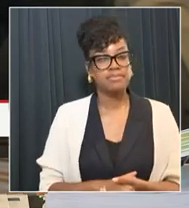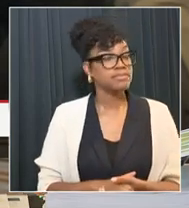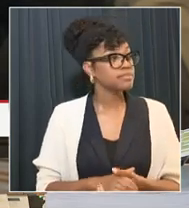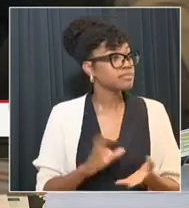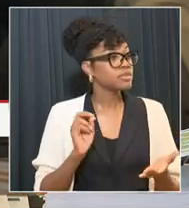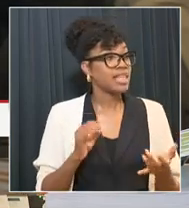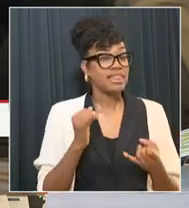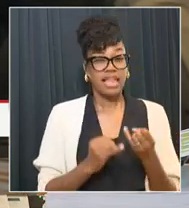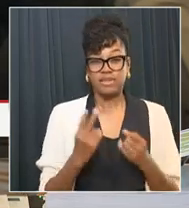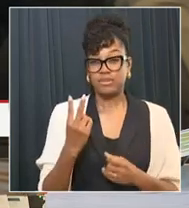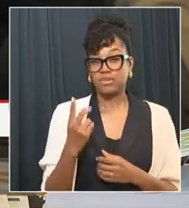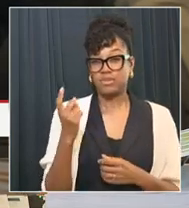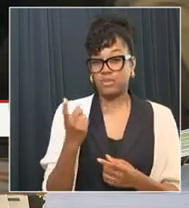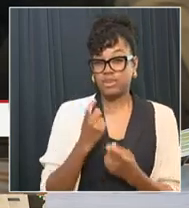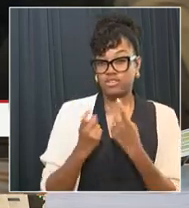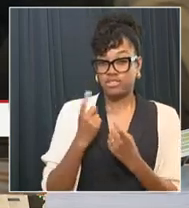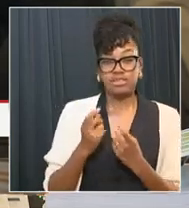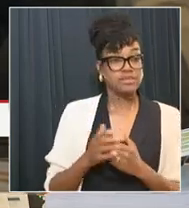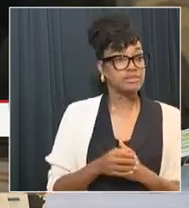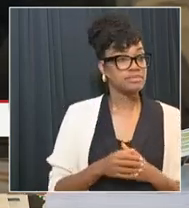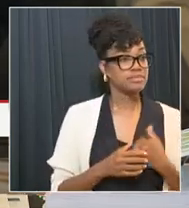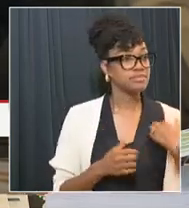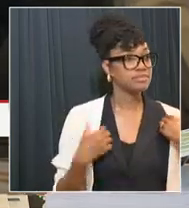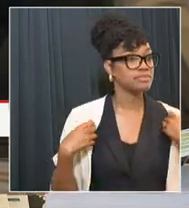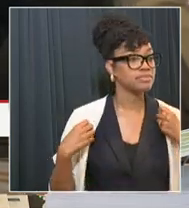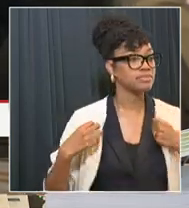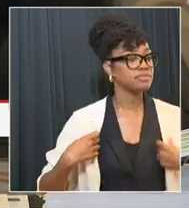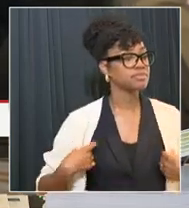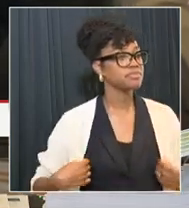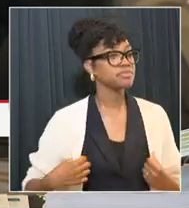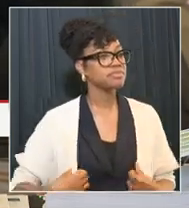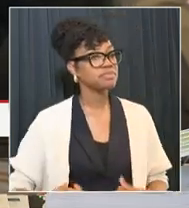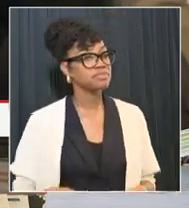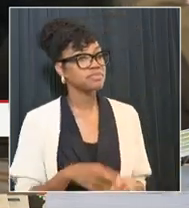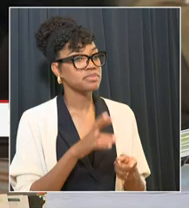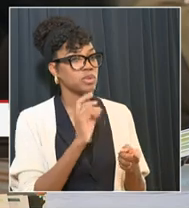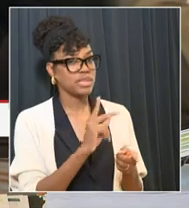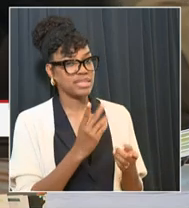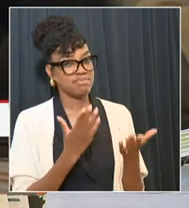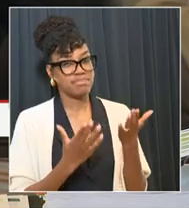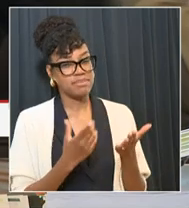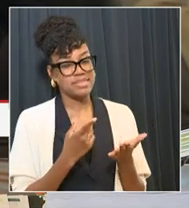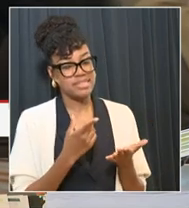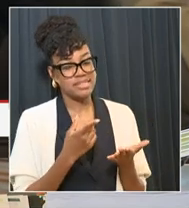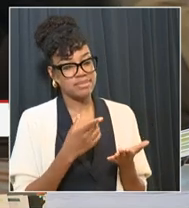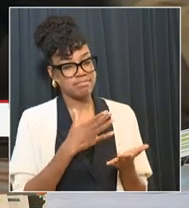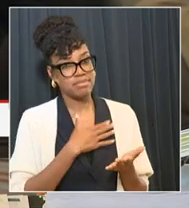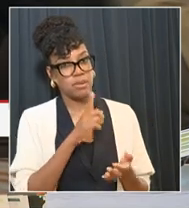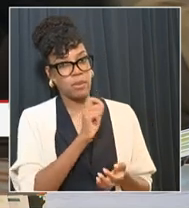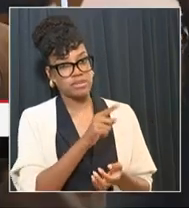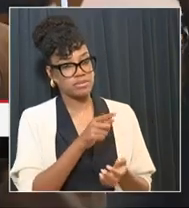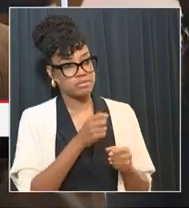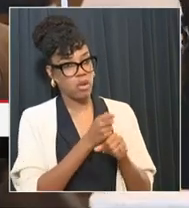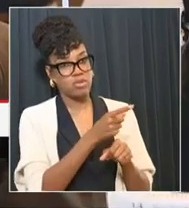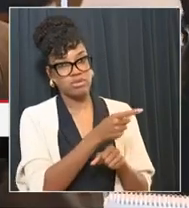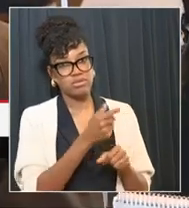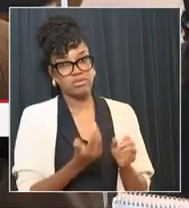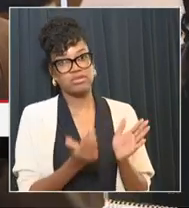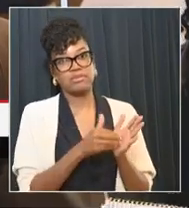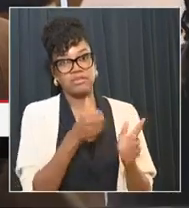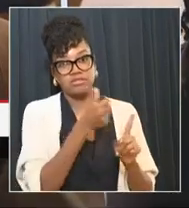Okay, last two? Yeah, Janae Oh, with three? Axios. Mhm. Sorry, this might, at the risk of repeating yourselves maybe, but about RFK